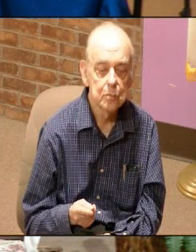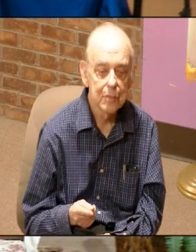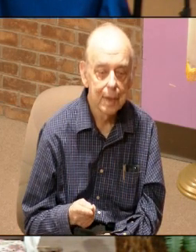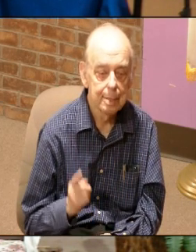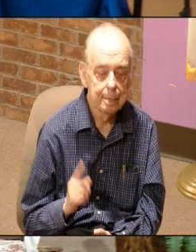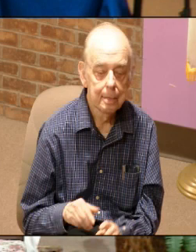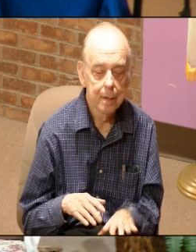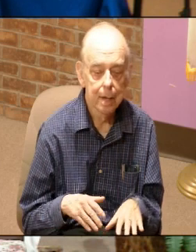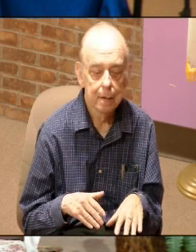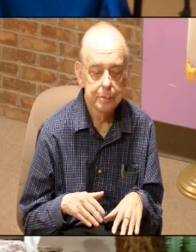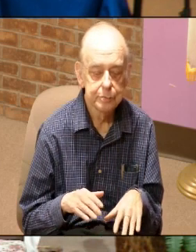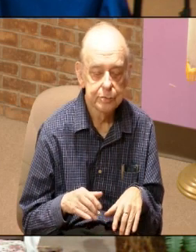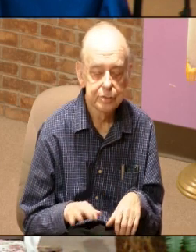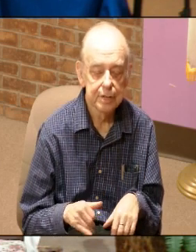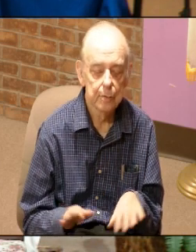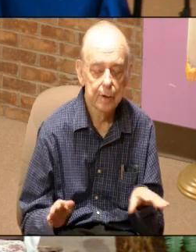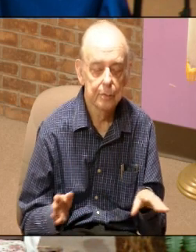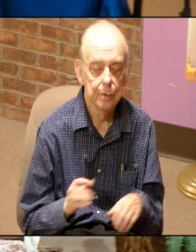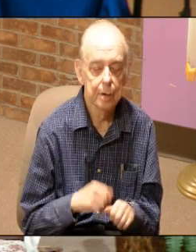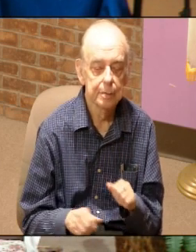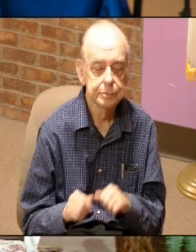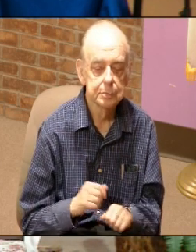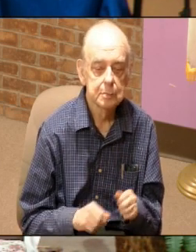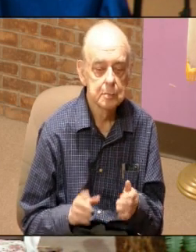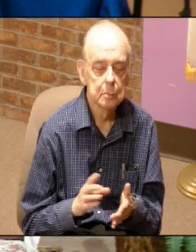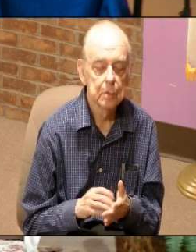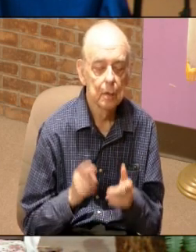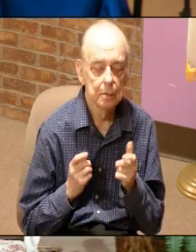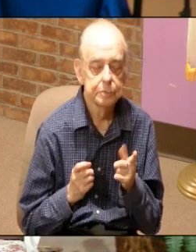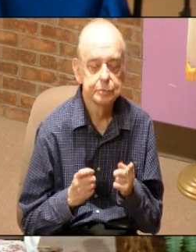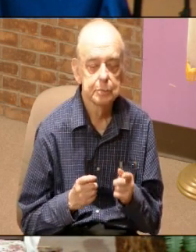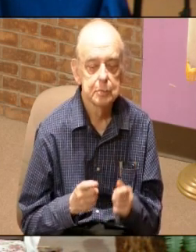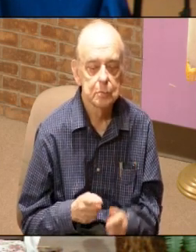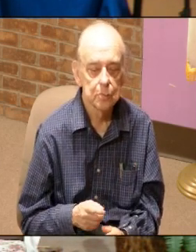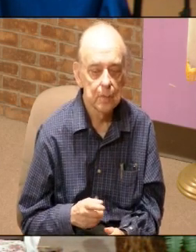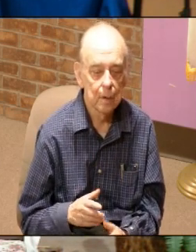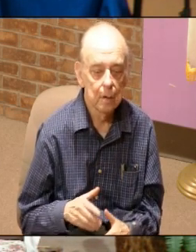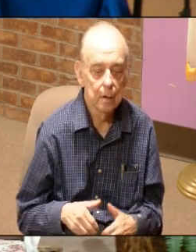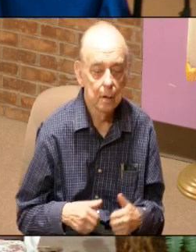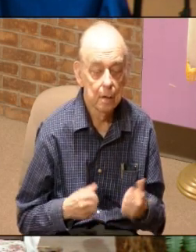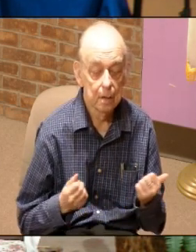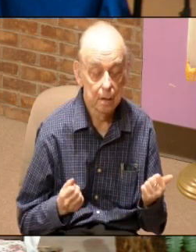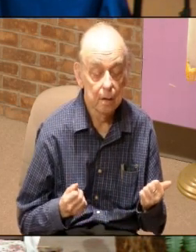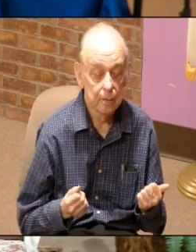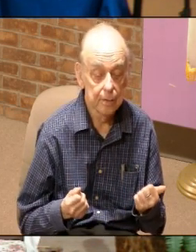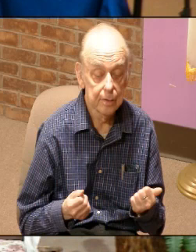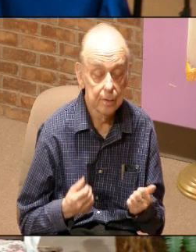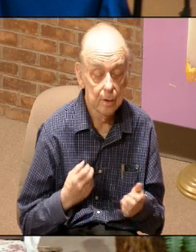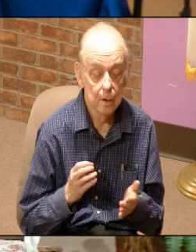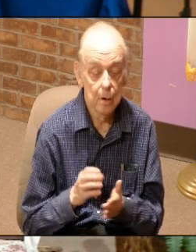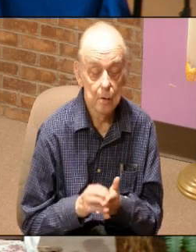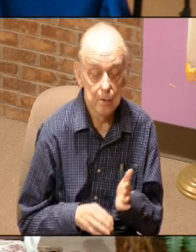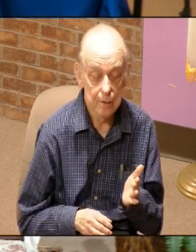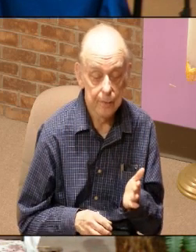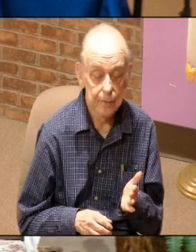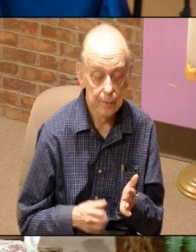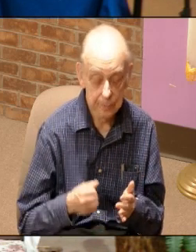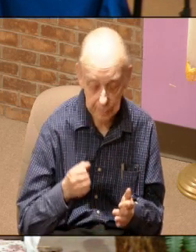each other and so we learned real quick life is rough at 18 and 16 and married man